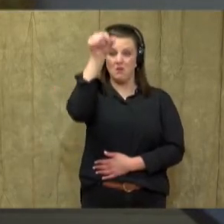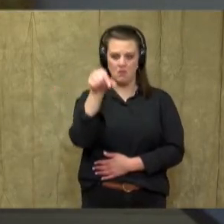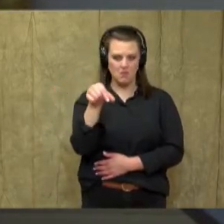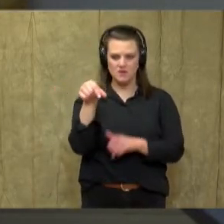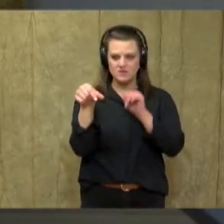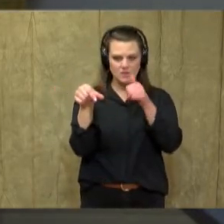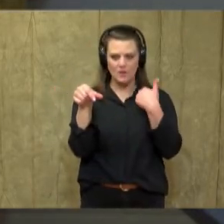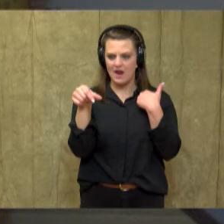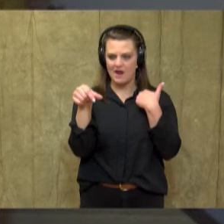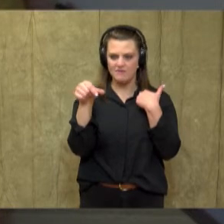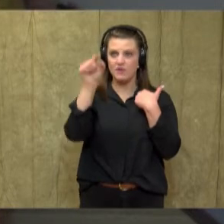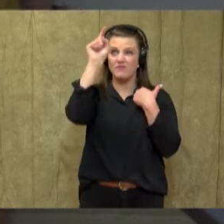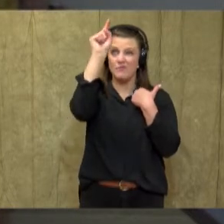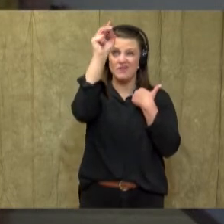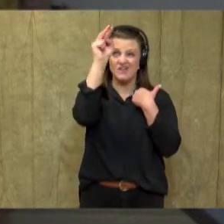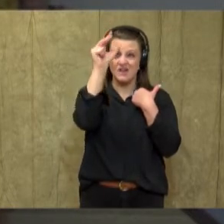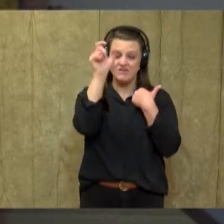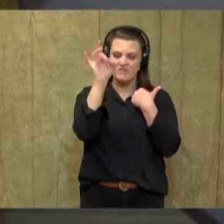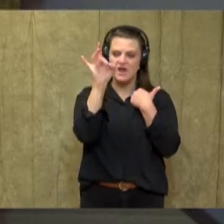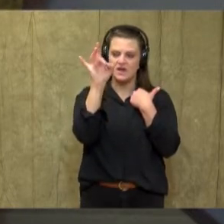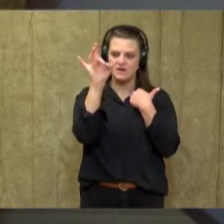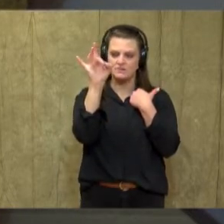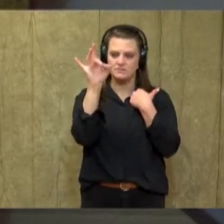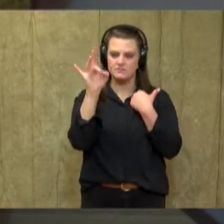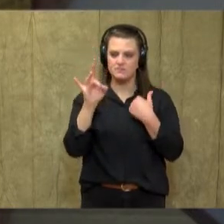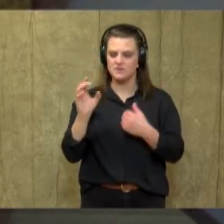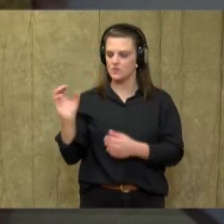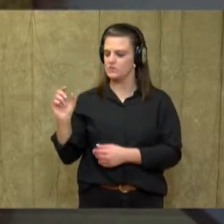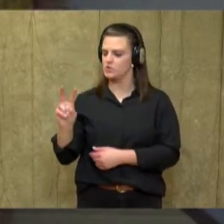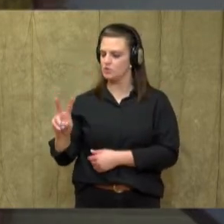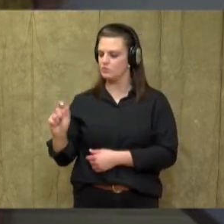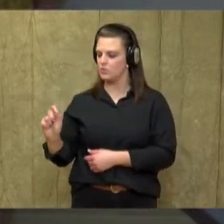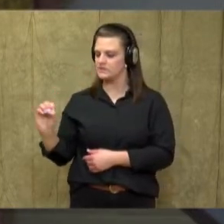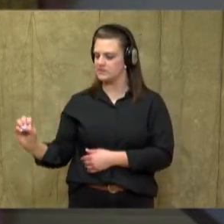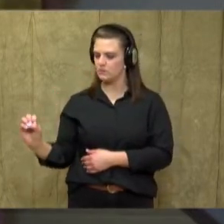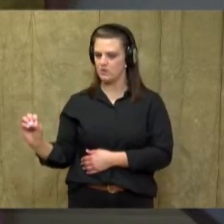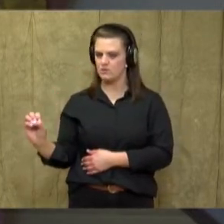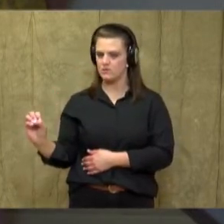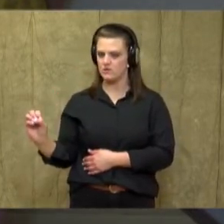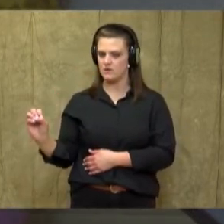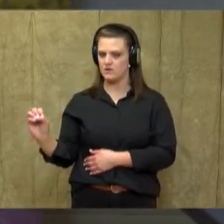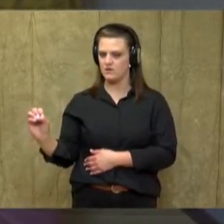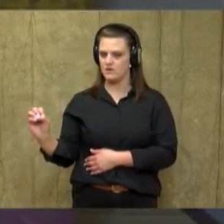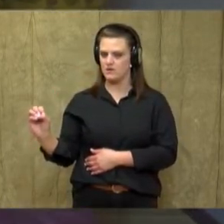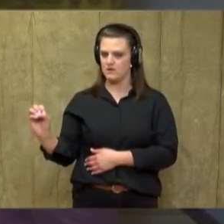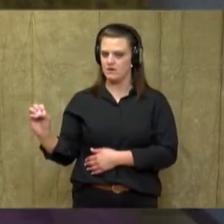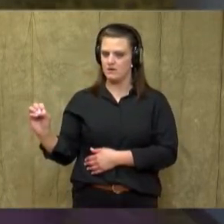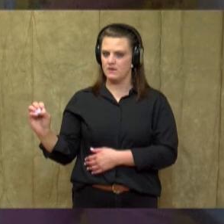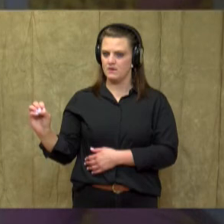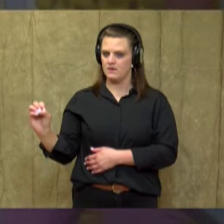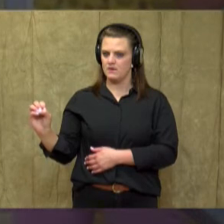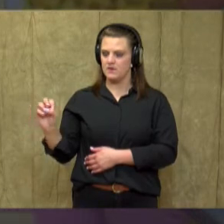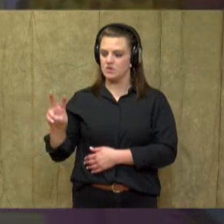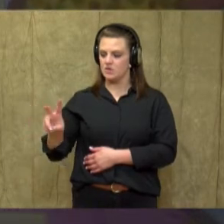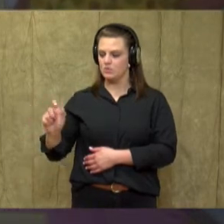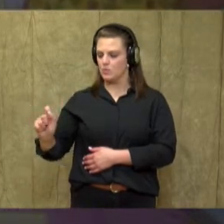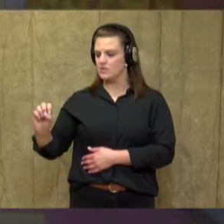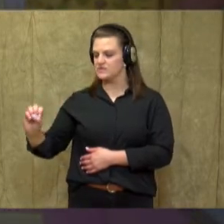column of 10. So we would put a 0 there. And so it would look like